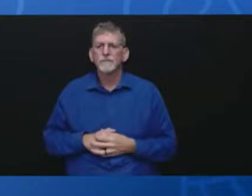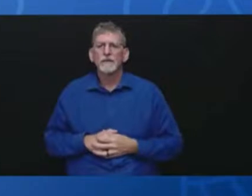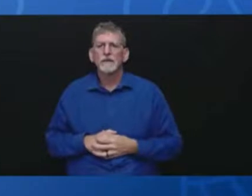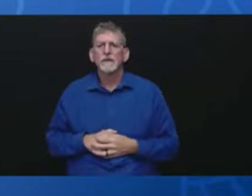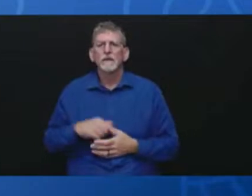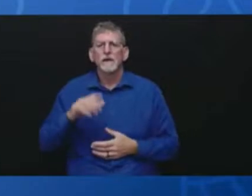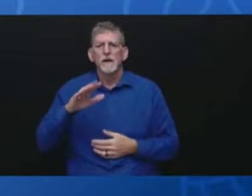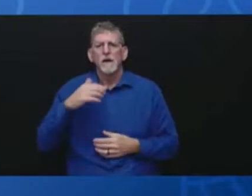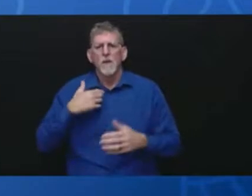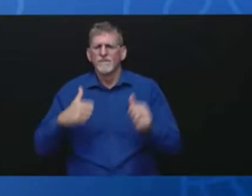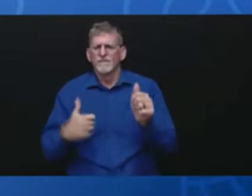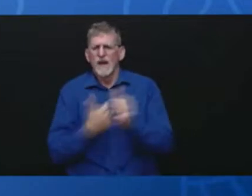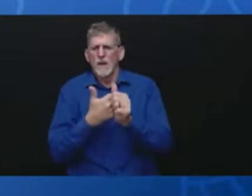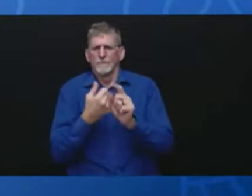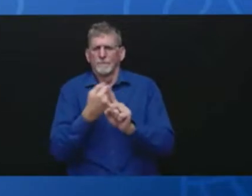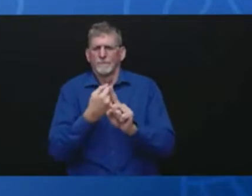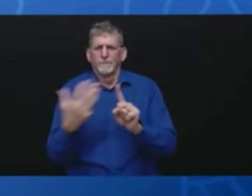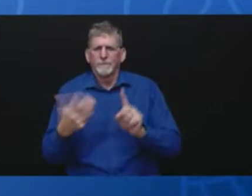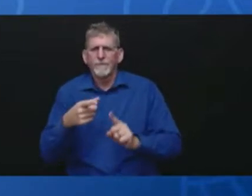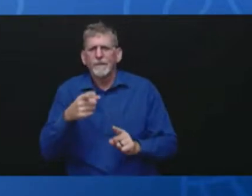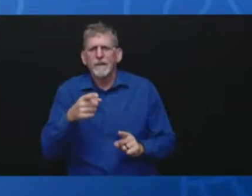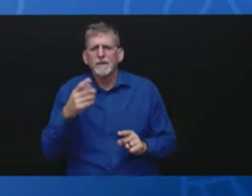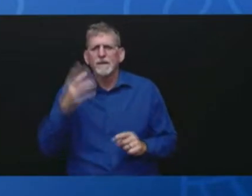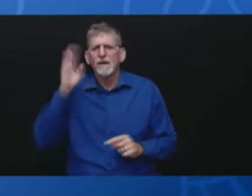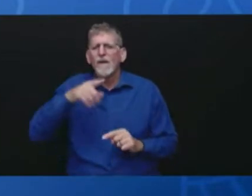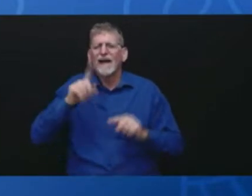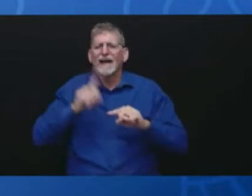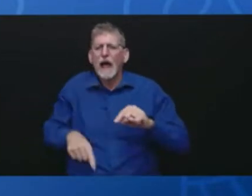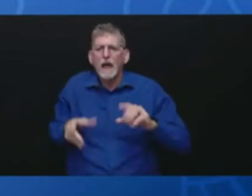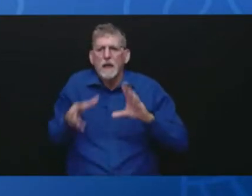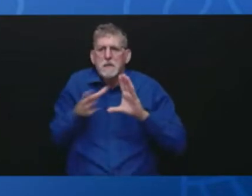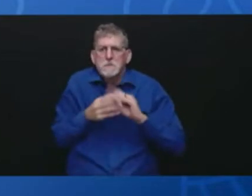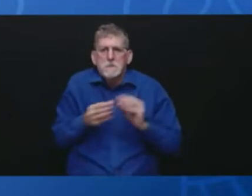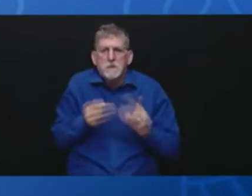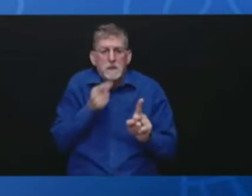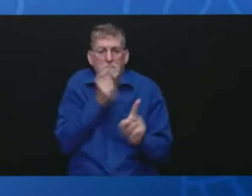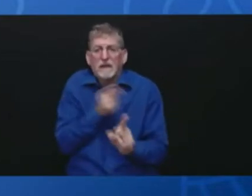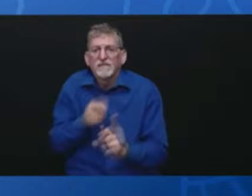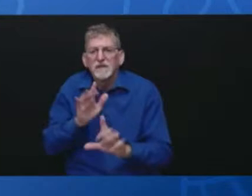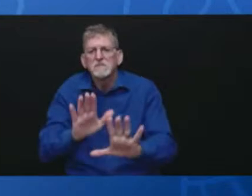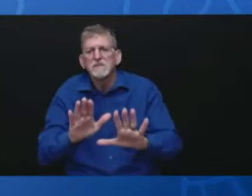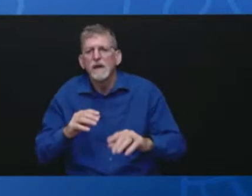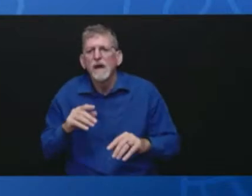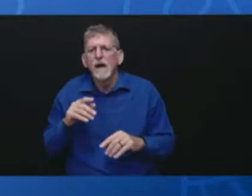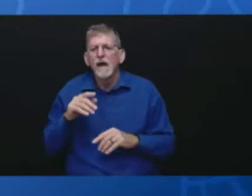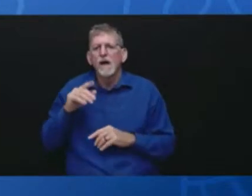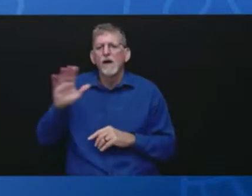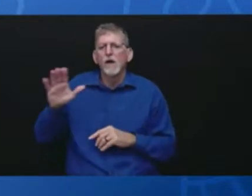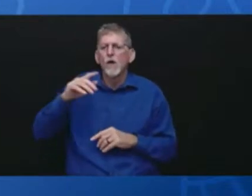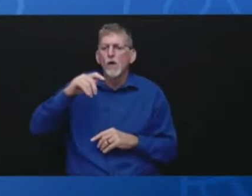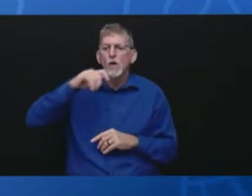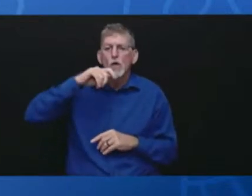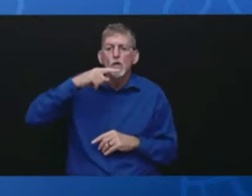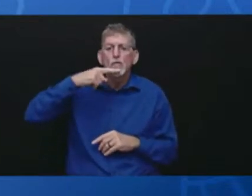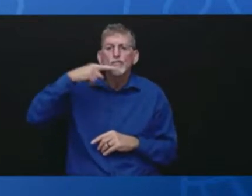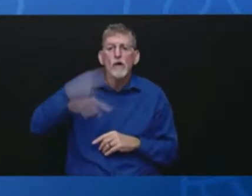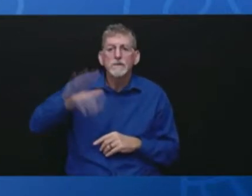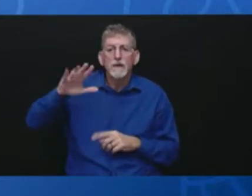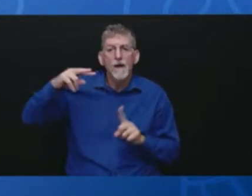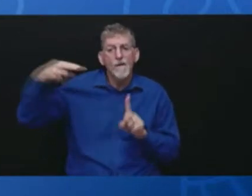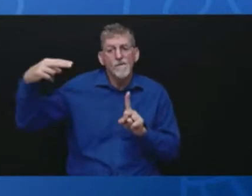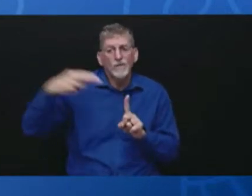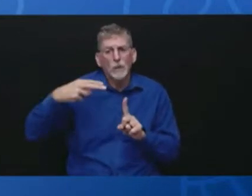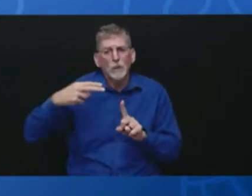on Witkoff's comments. Some of them, are reflecting Russian viewpoint. Ukrainians do appreciate this administration's effort to solve the problem, but they want to trust